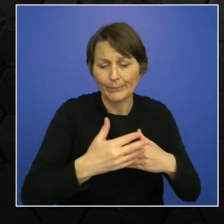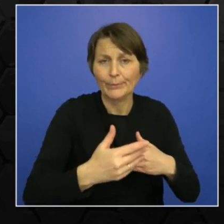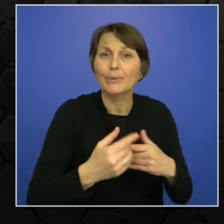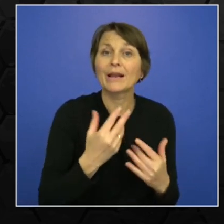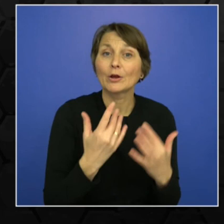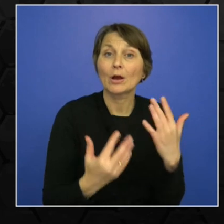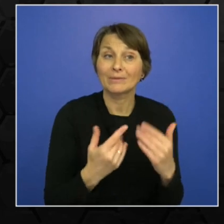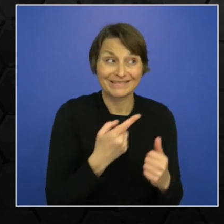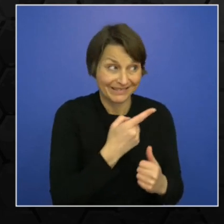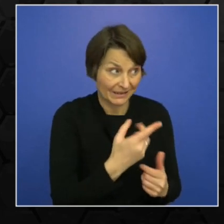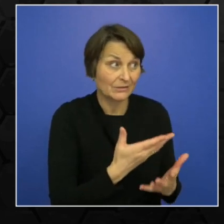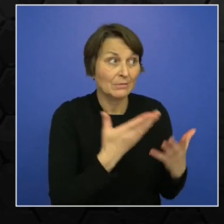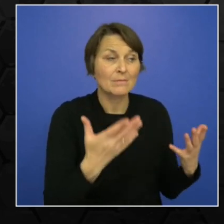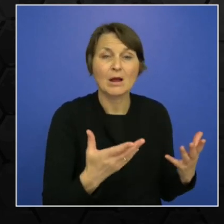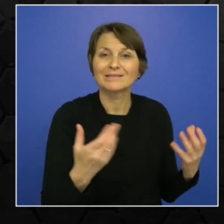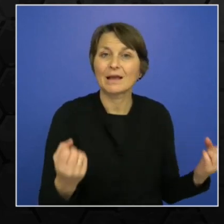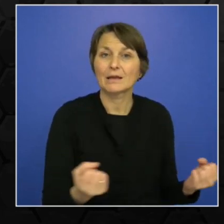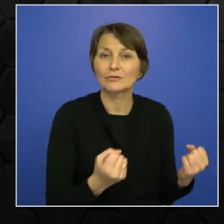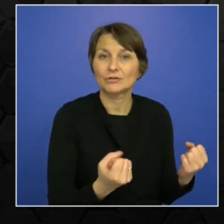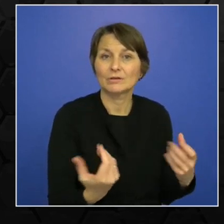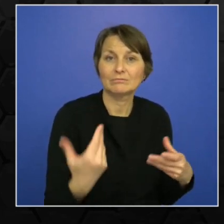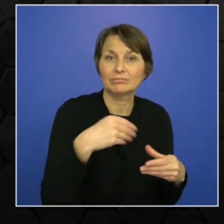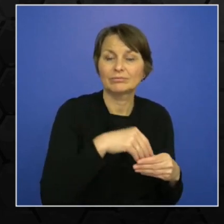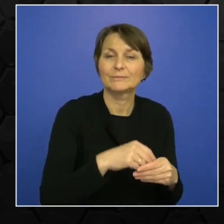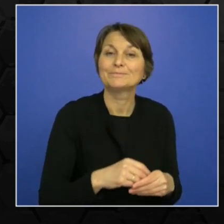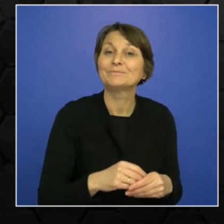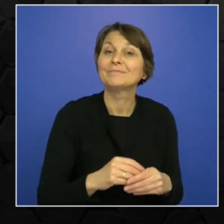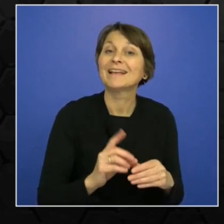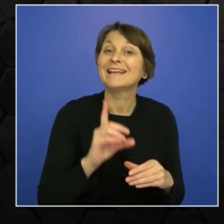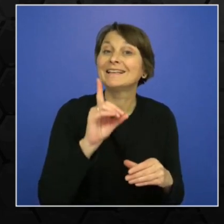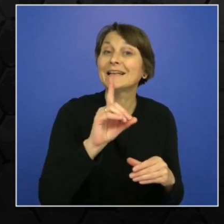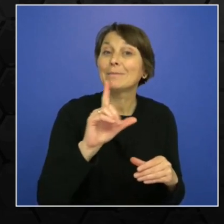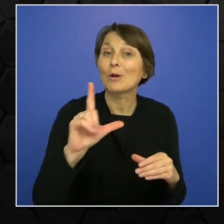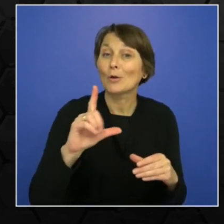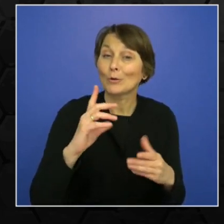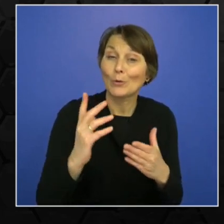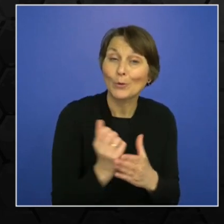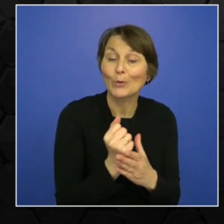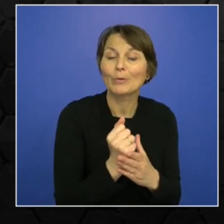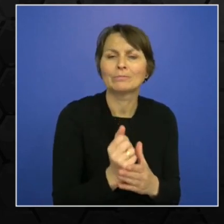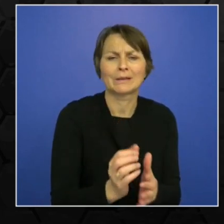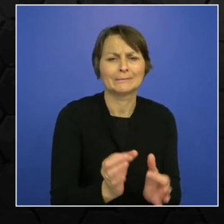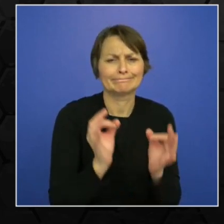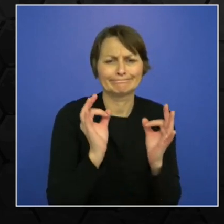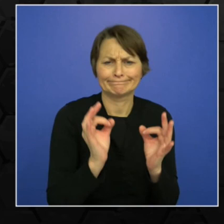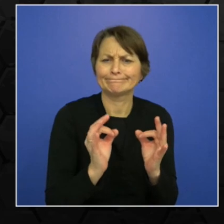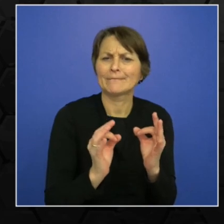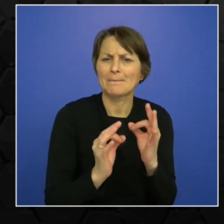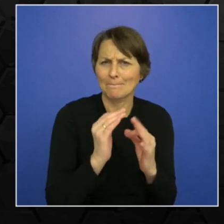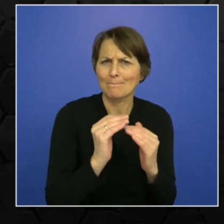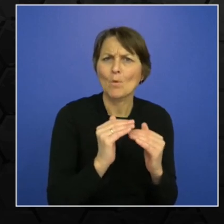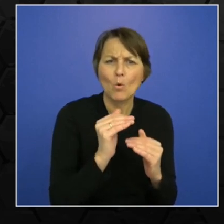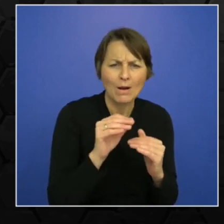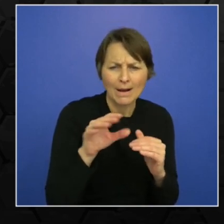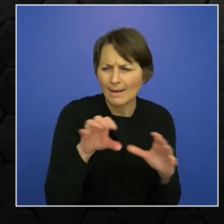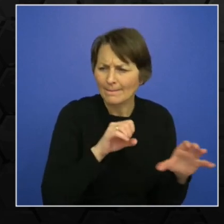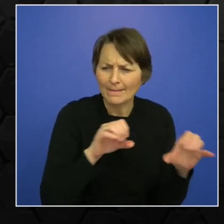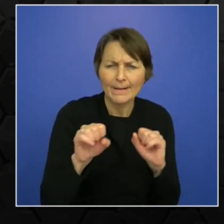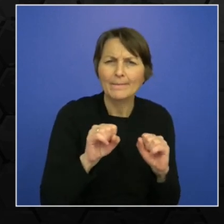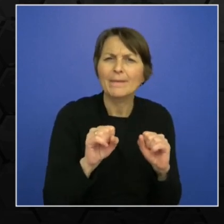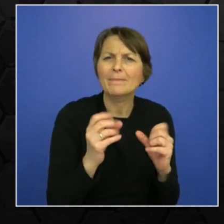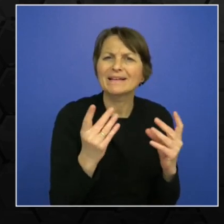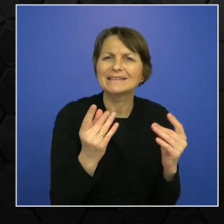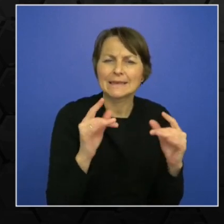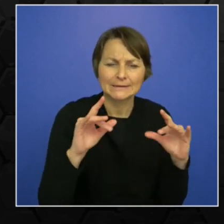energy. Deep learning makes the most sense out of the data. That is for sure. In the applications of computer vision and pattern